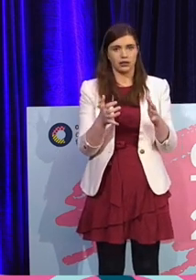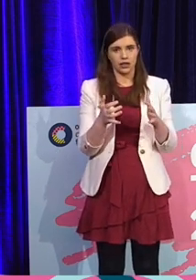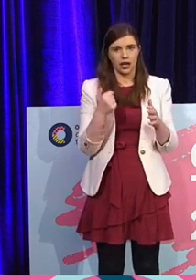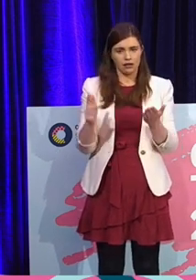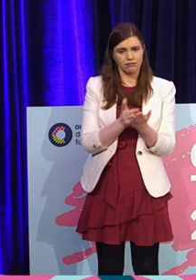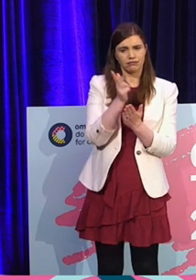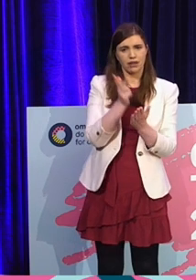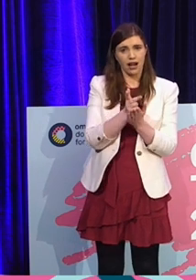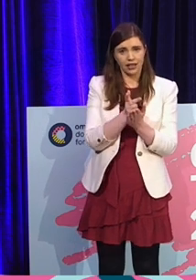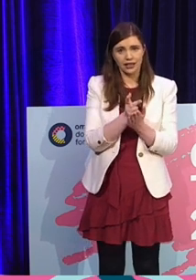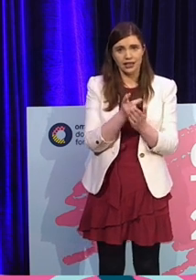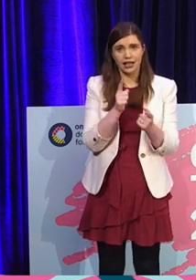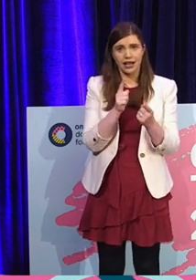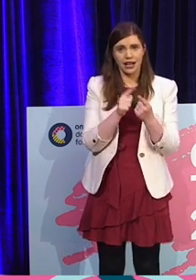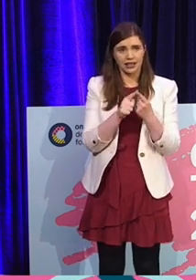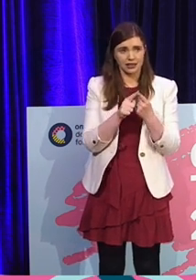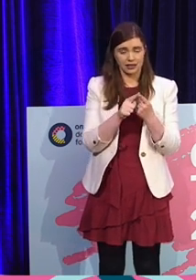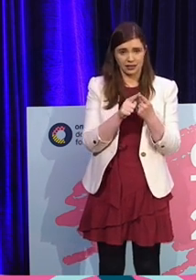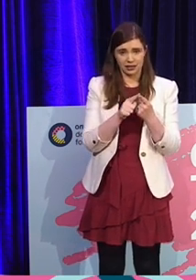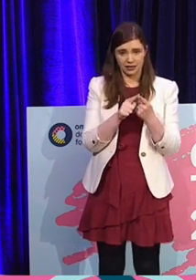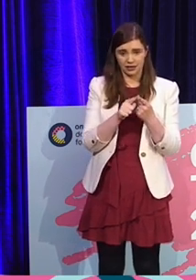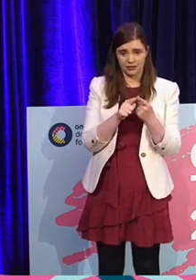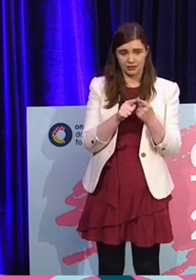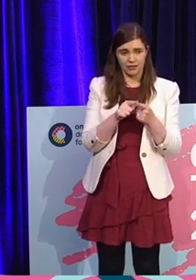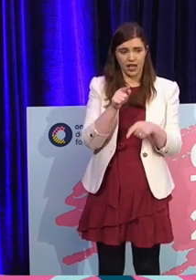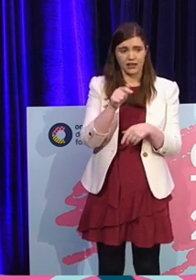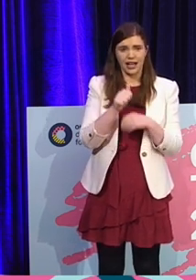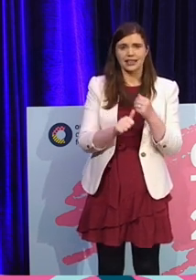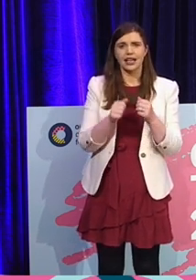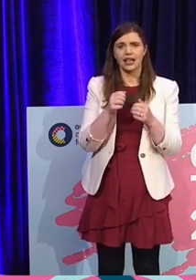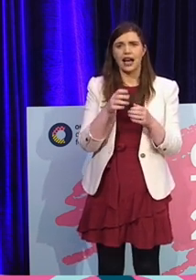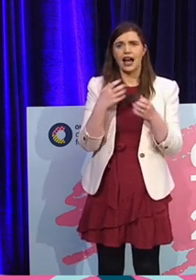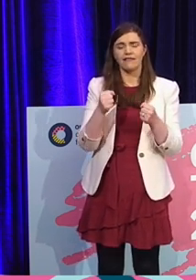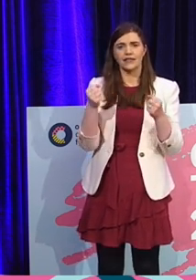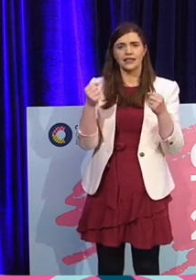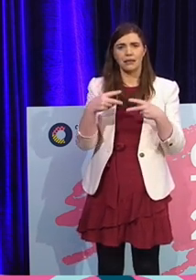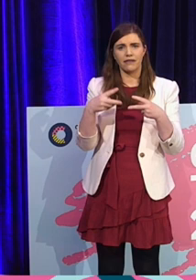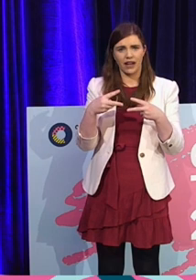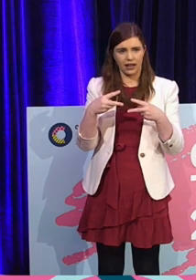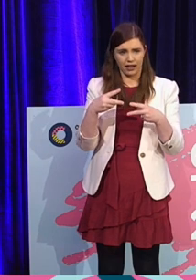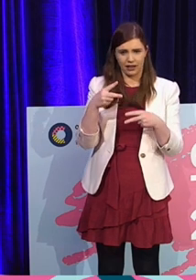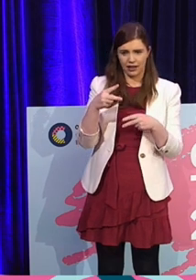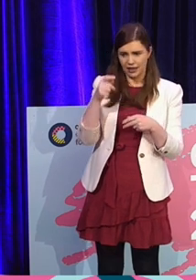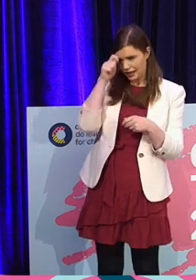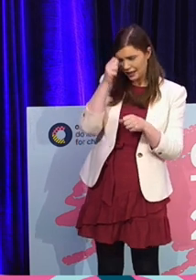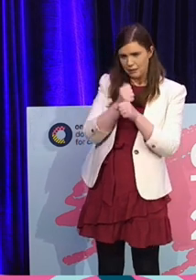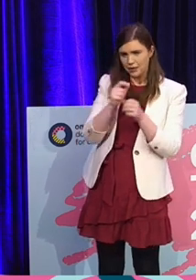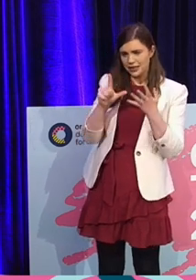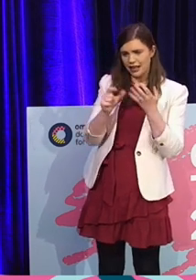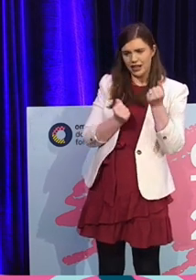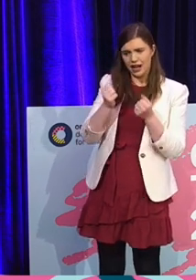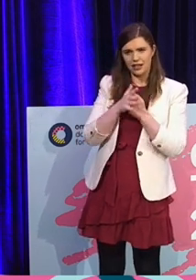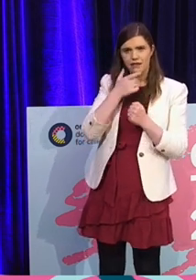I pulled into the petrol station, and this day, there was a semi-final happening, and about 7 carloads of lads were